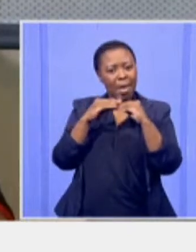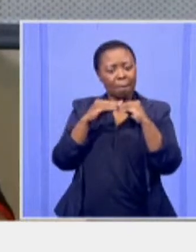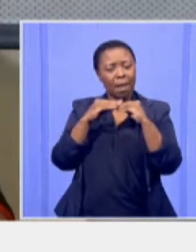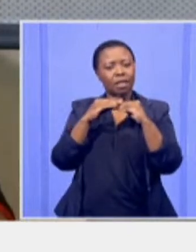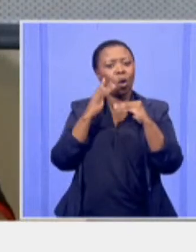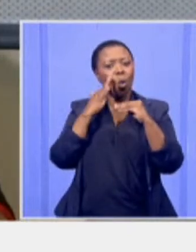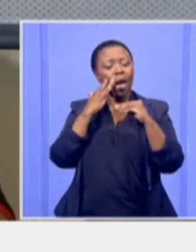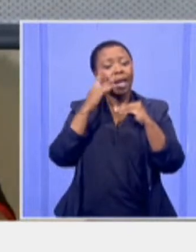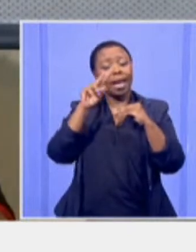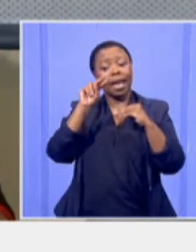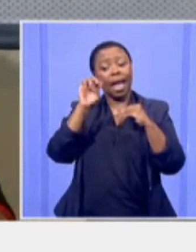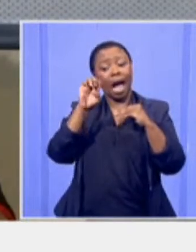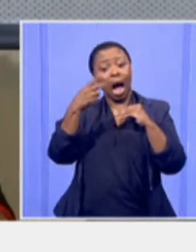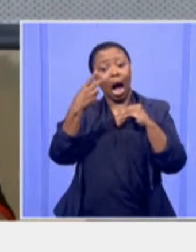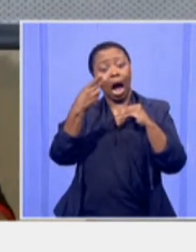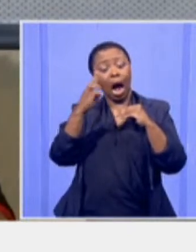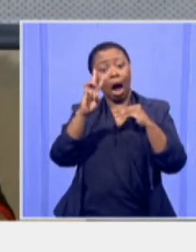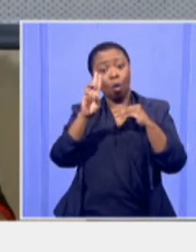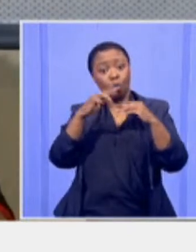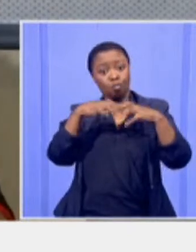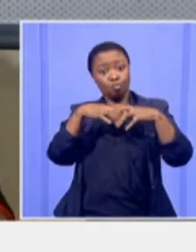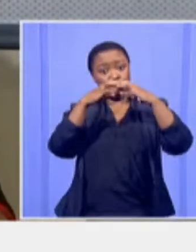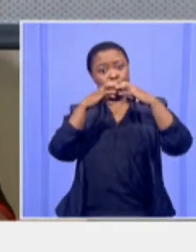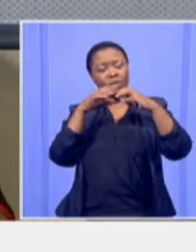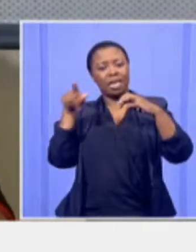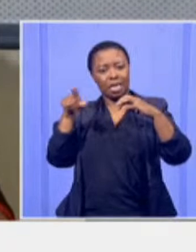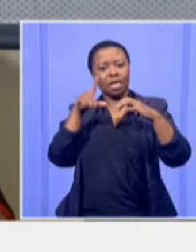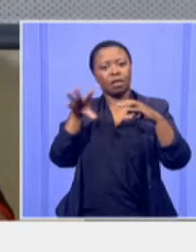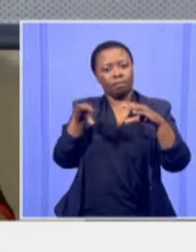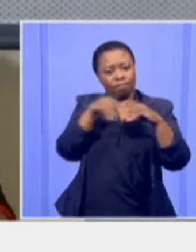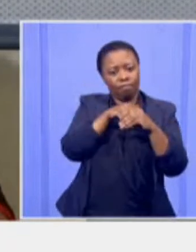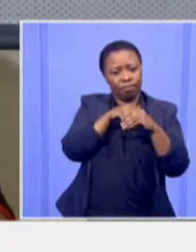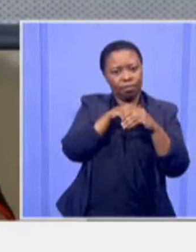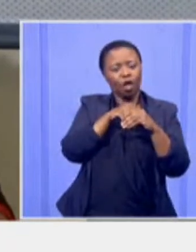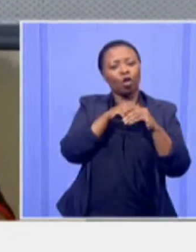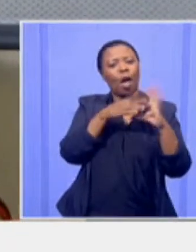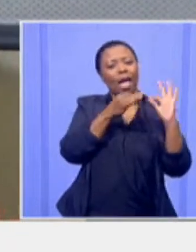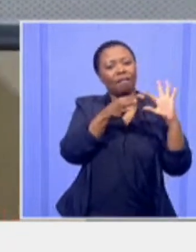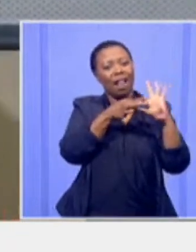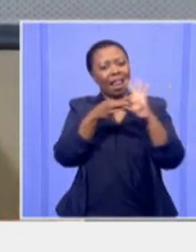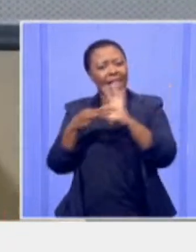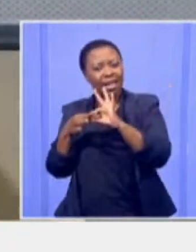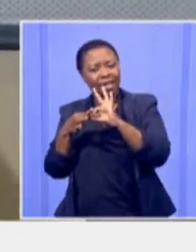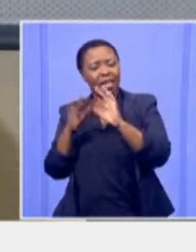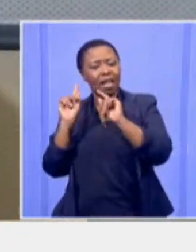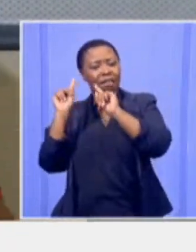union. So there's a serious link between Wits and Nehao.